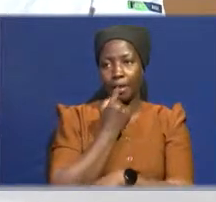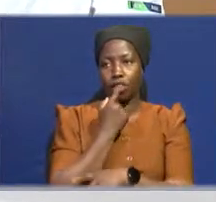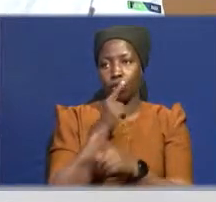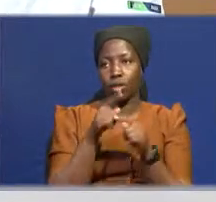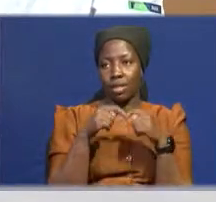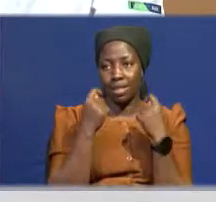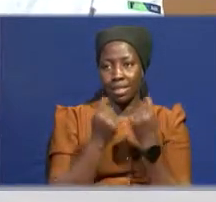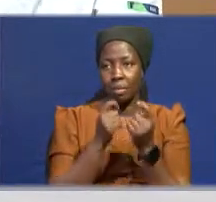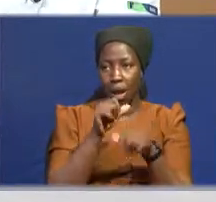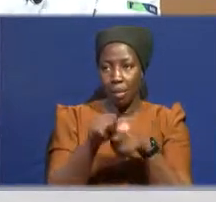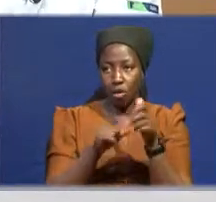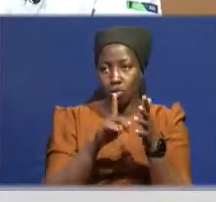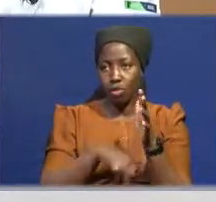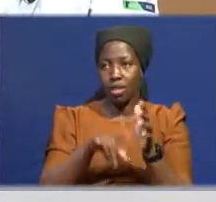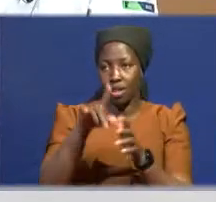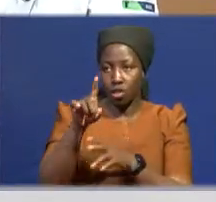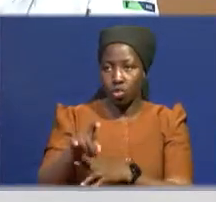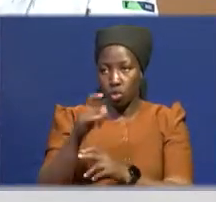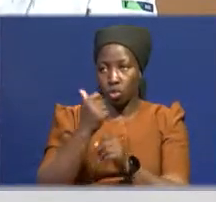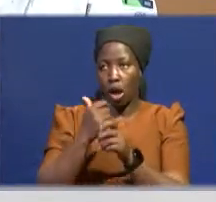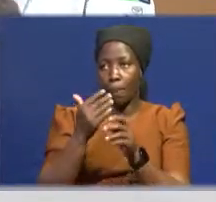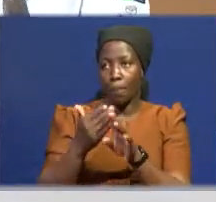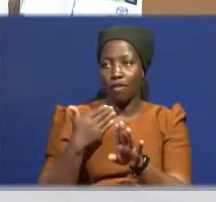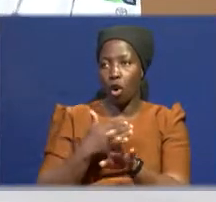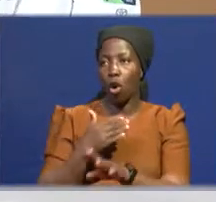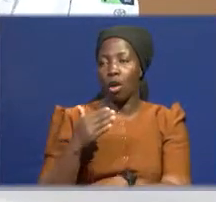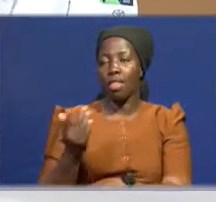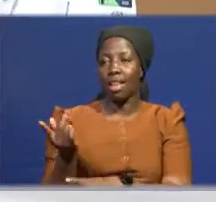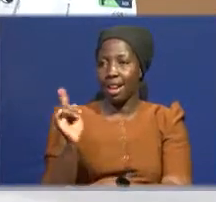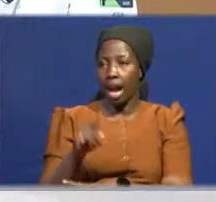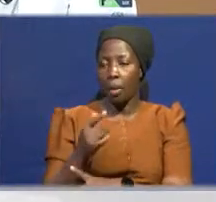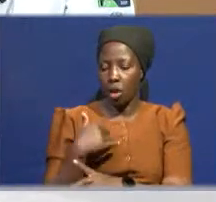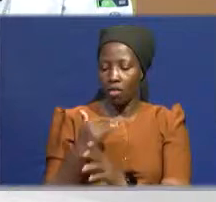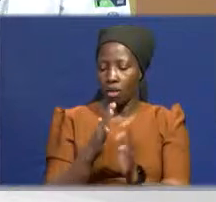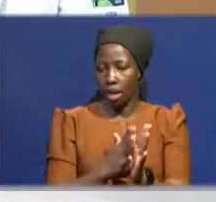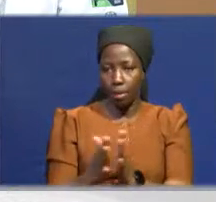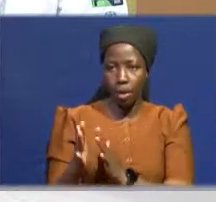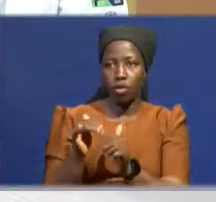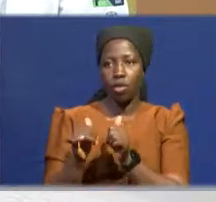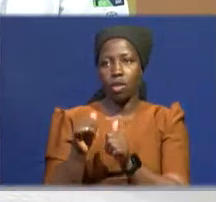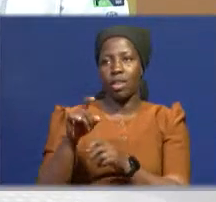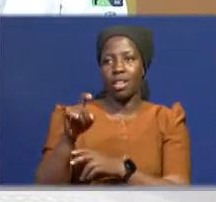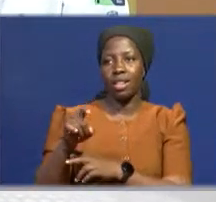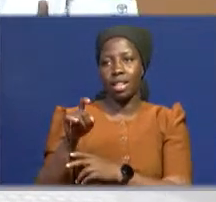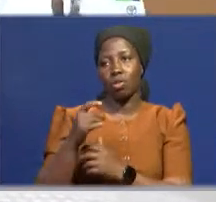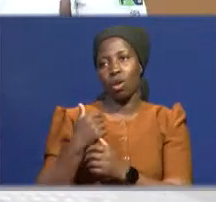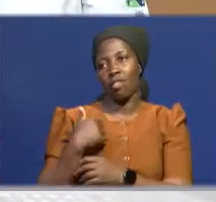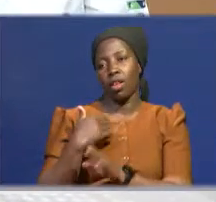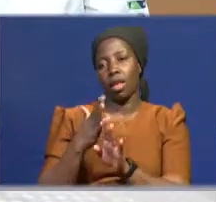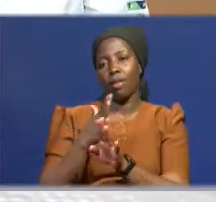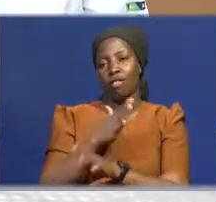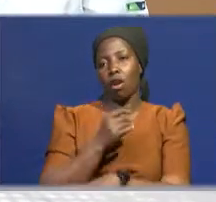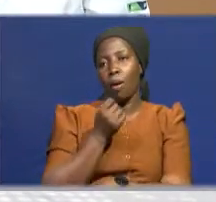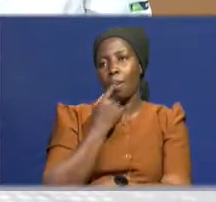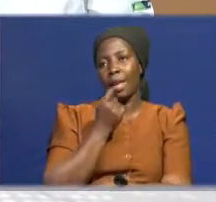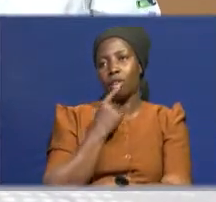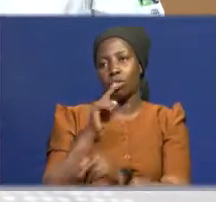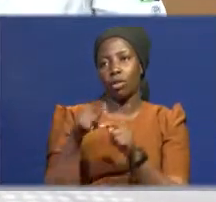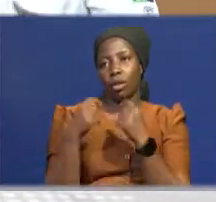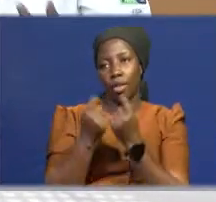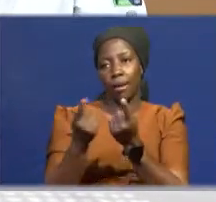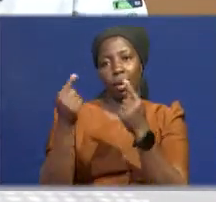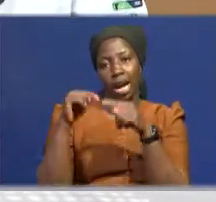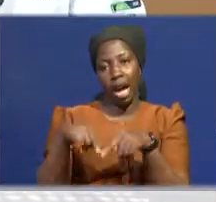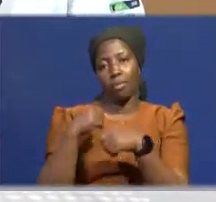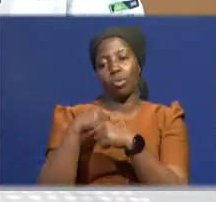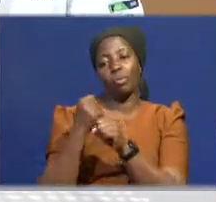what should they do. Before the medical team comes, there are preparations that we need to put into place before the medical team comes in, so that it makes